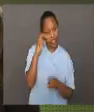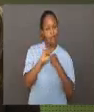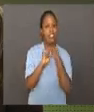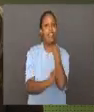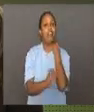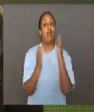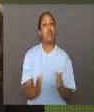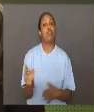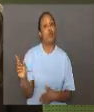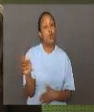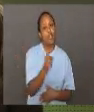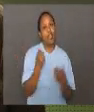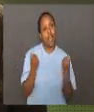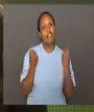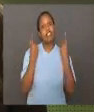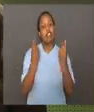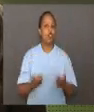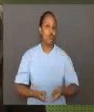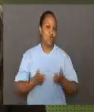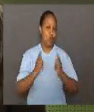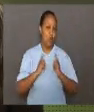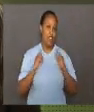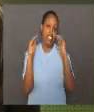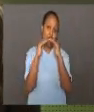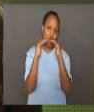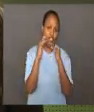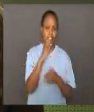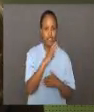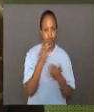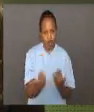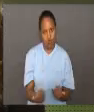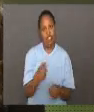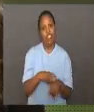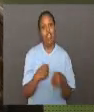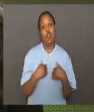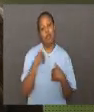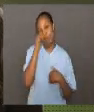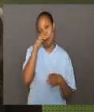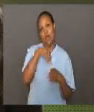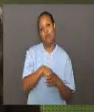our understanding of the importance of equality in present-day Ethiopia.